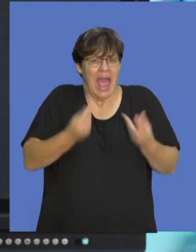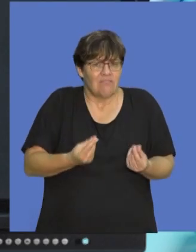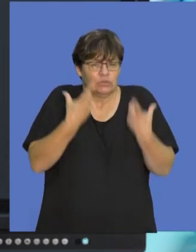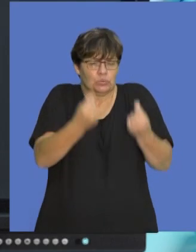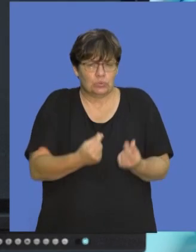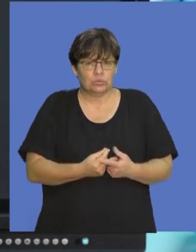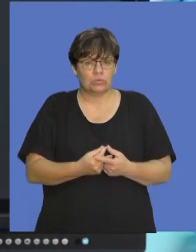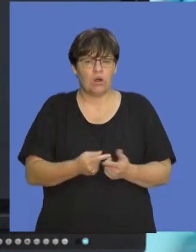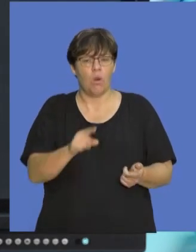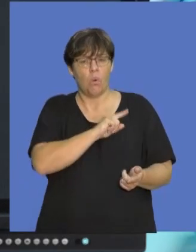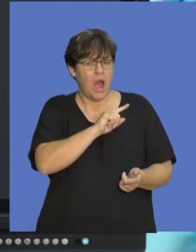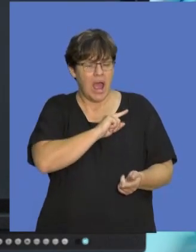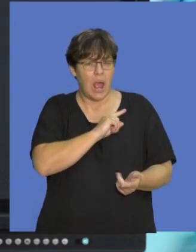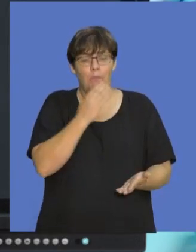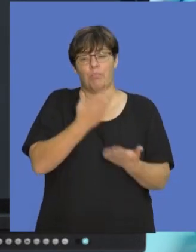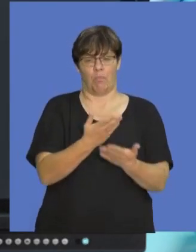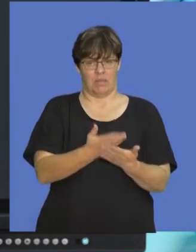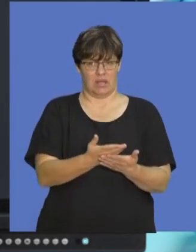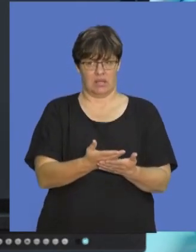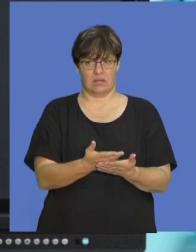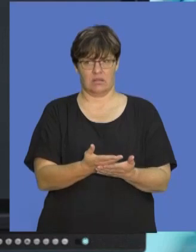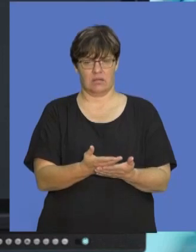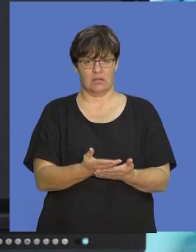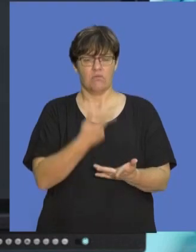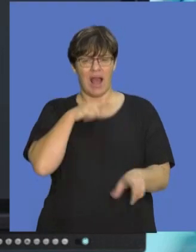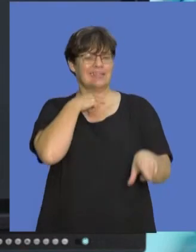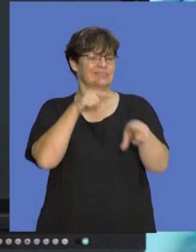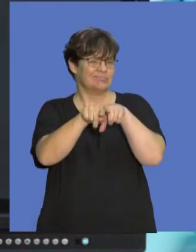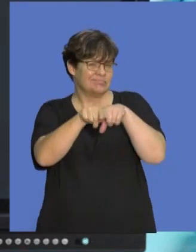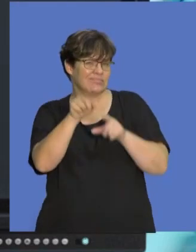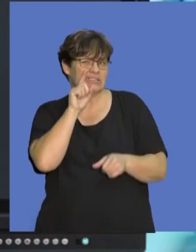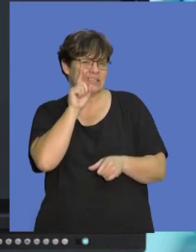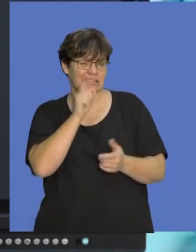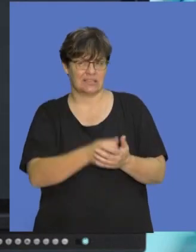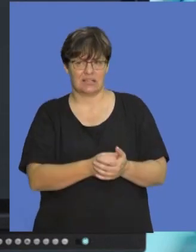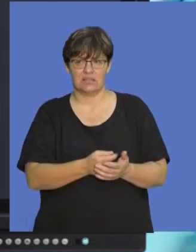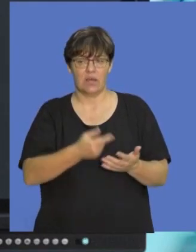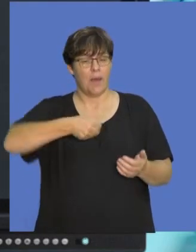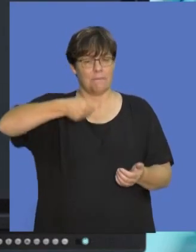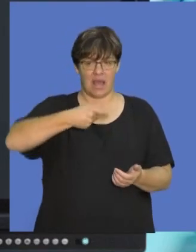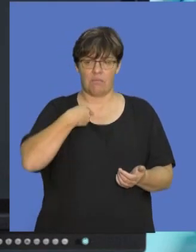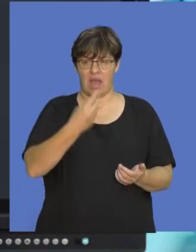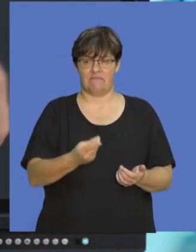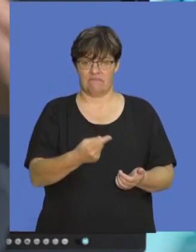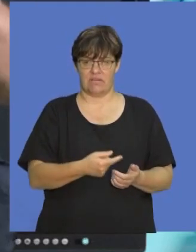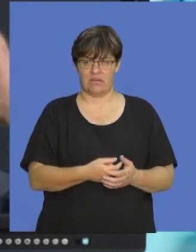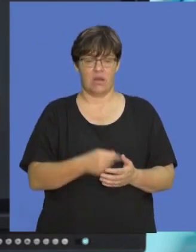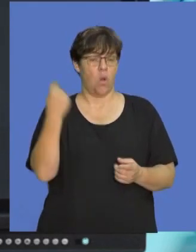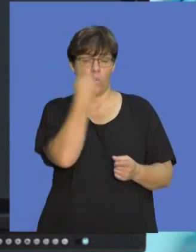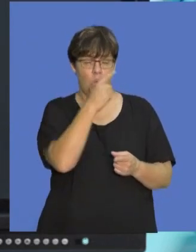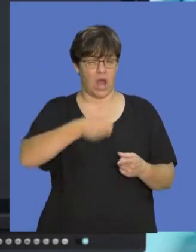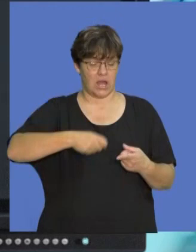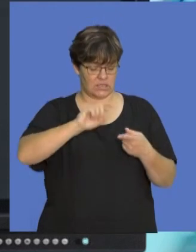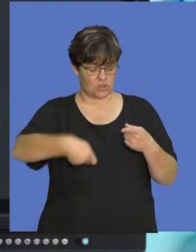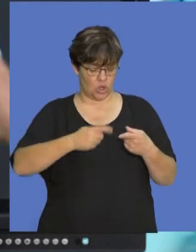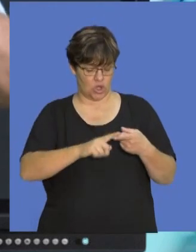about these things. We've actually got to do them, because probability is all about experiments. And so in this bag, look